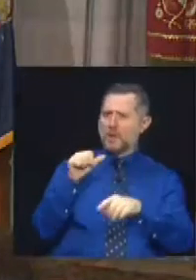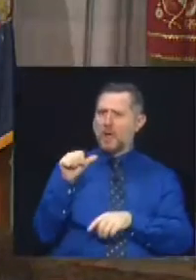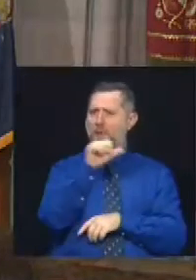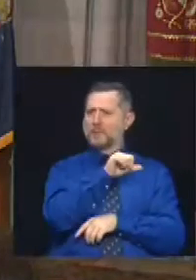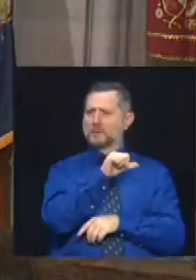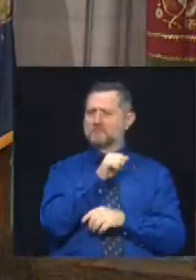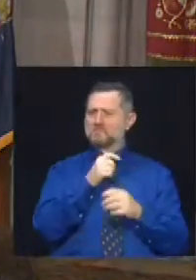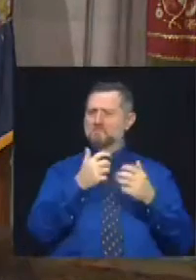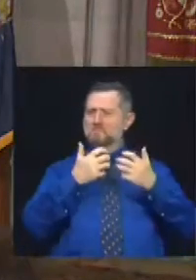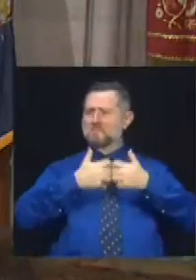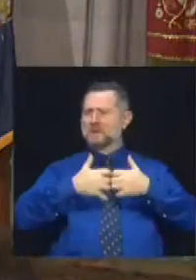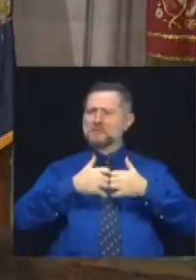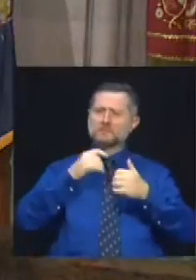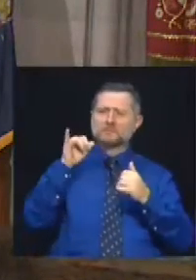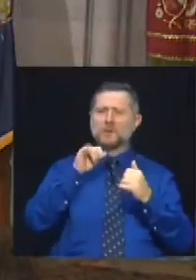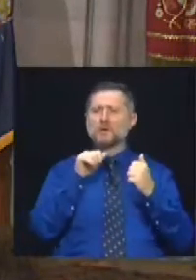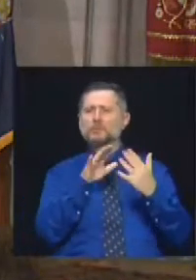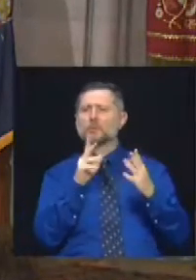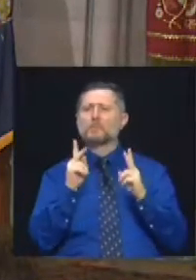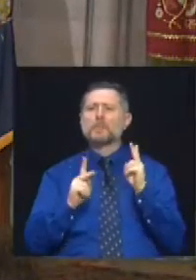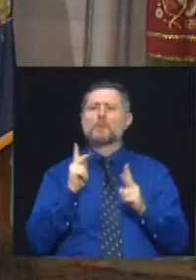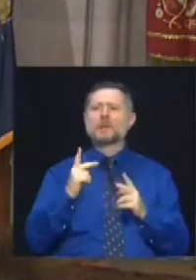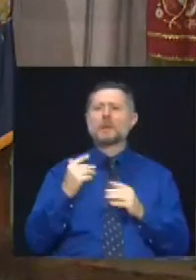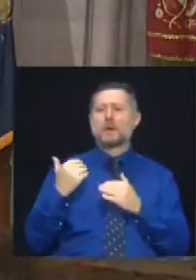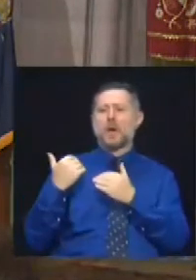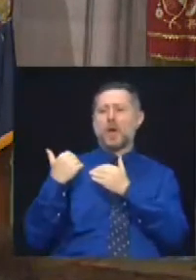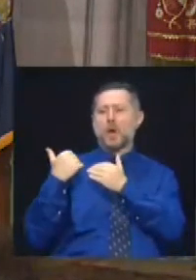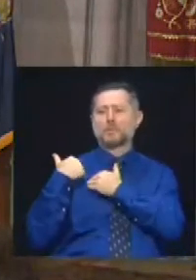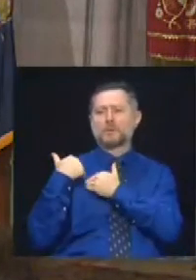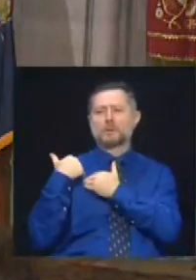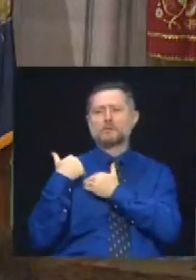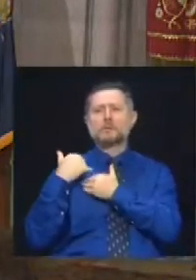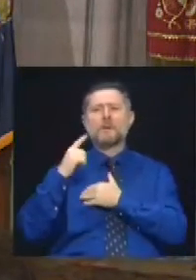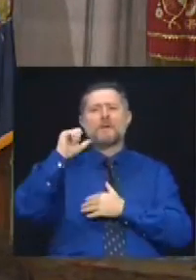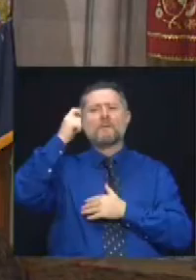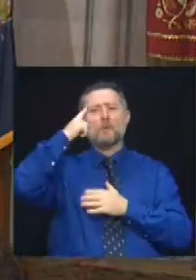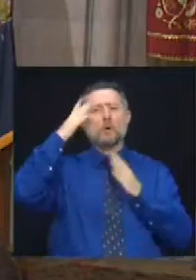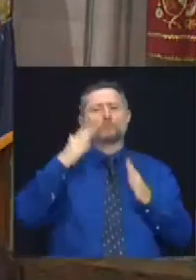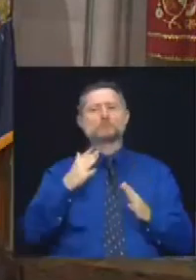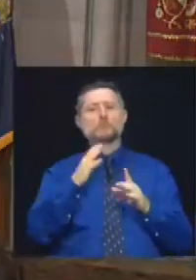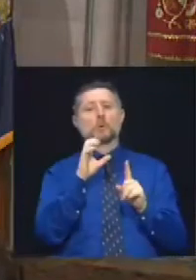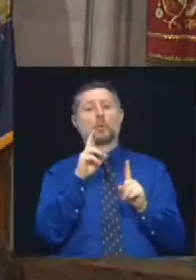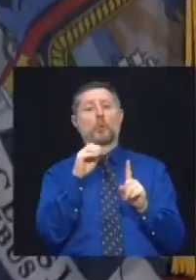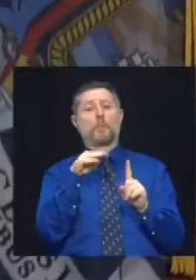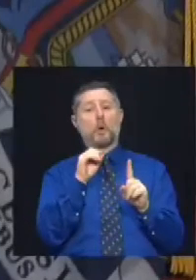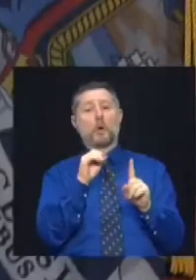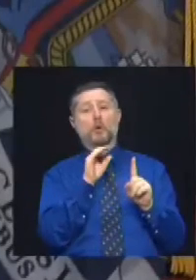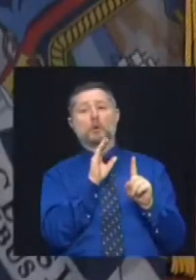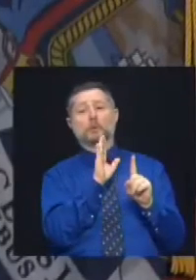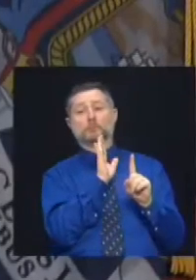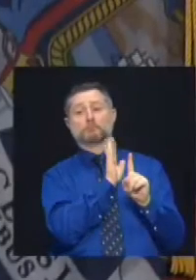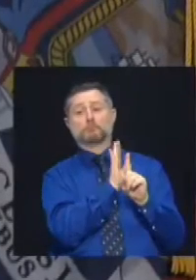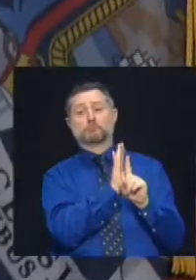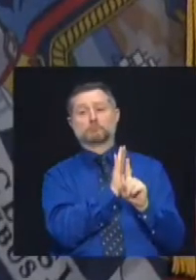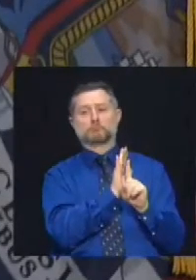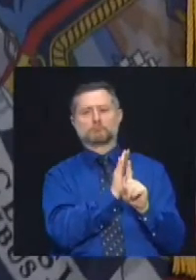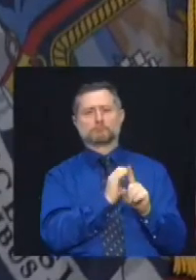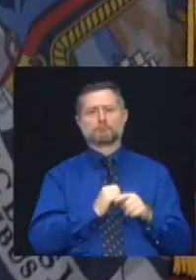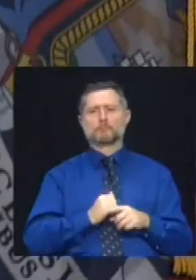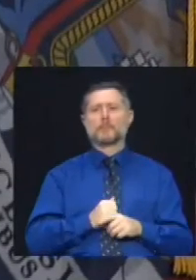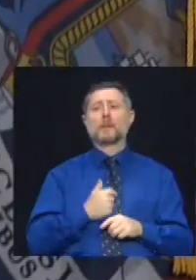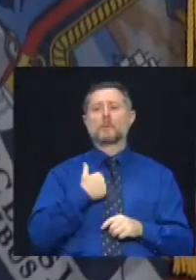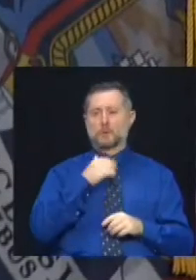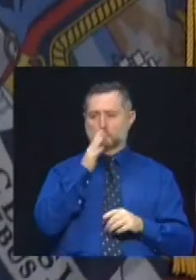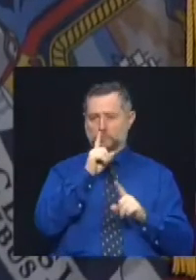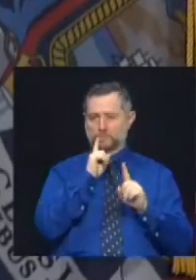accountability for former Governor Cuomo, like appointing a special prosecutor? I'm going to leave that in the hands of the